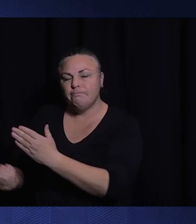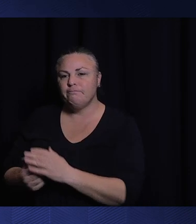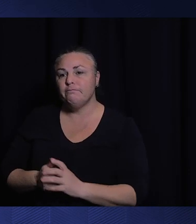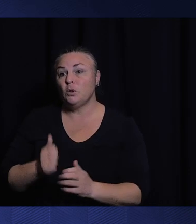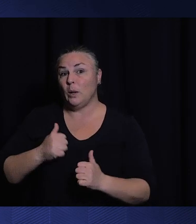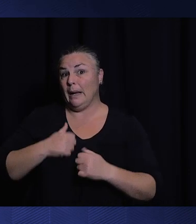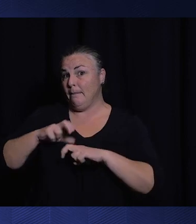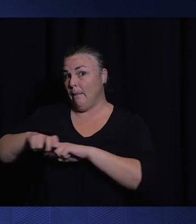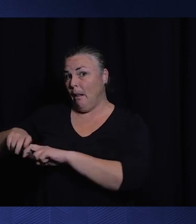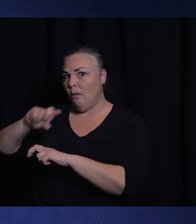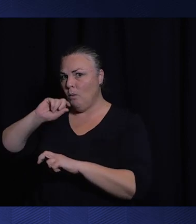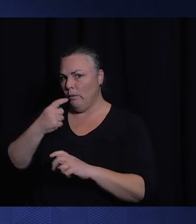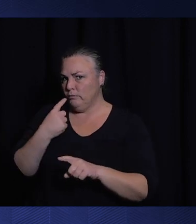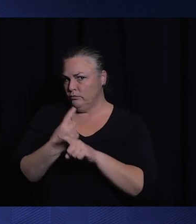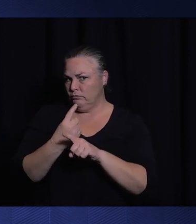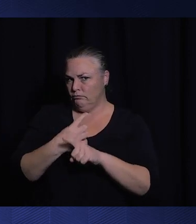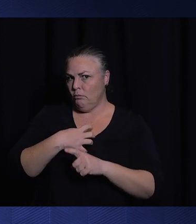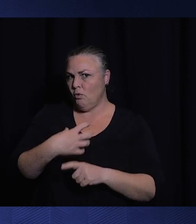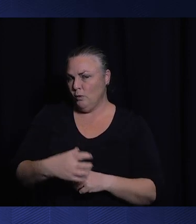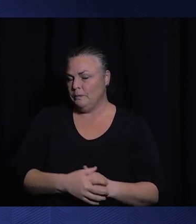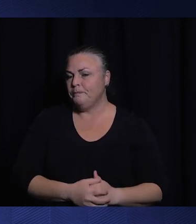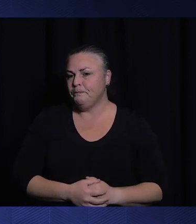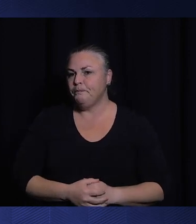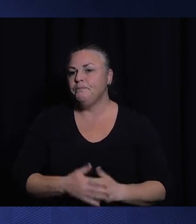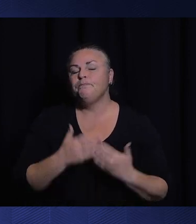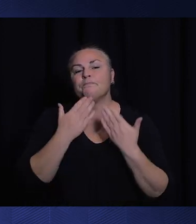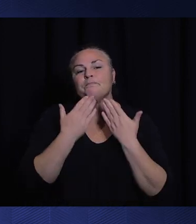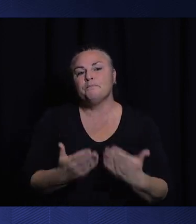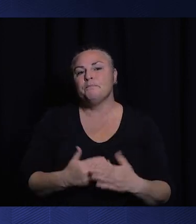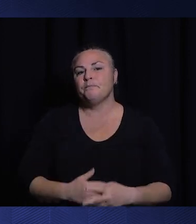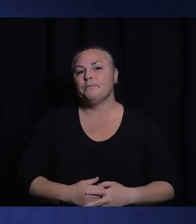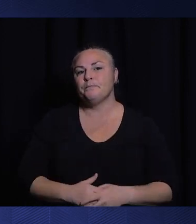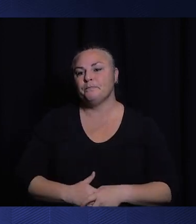you. Great.